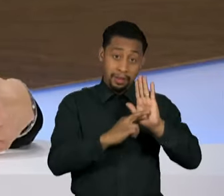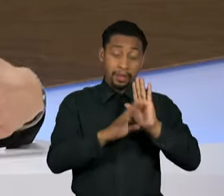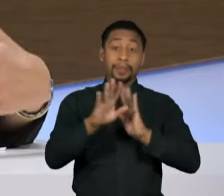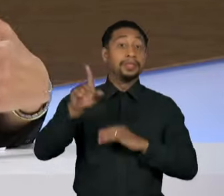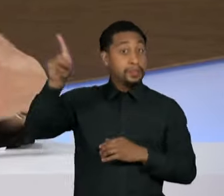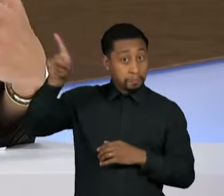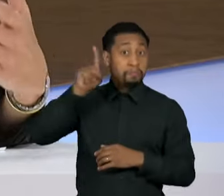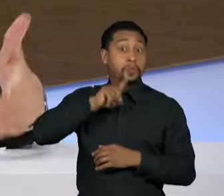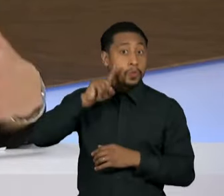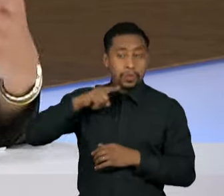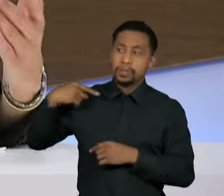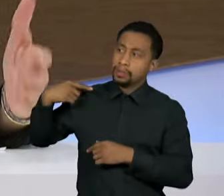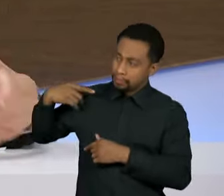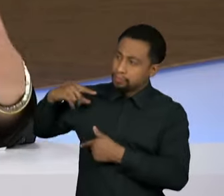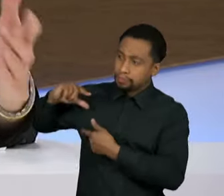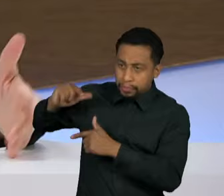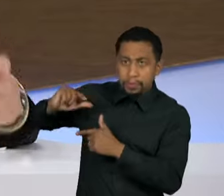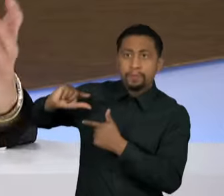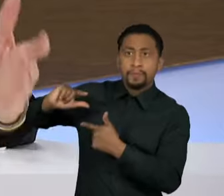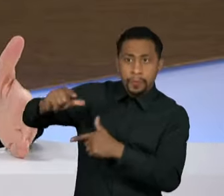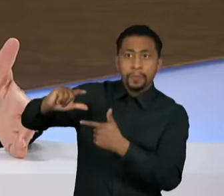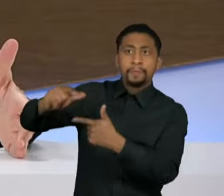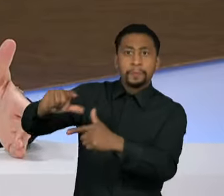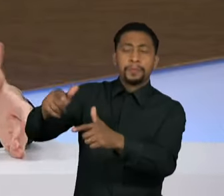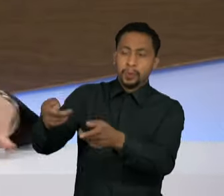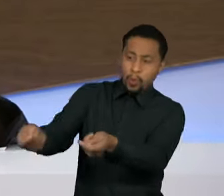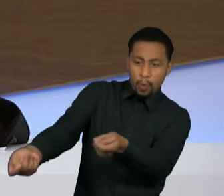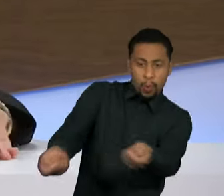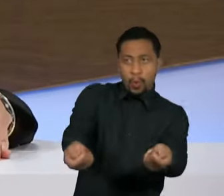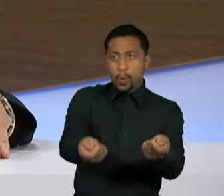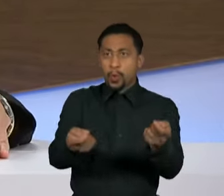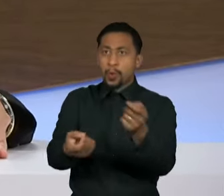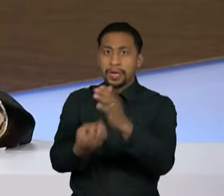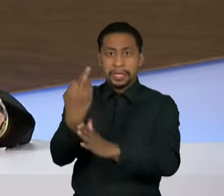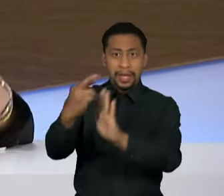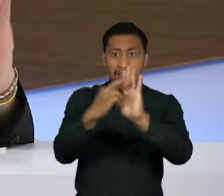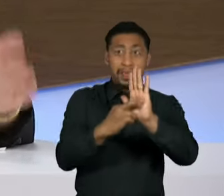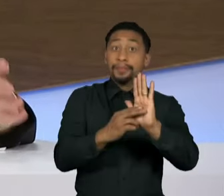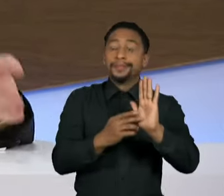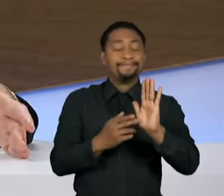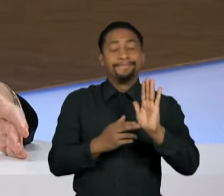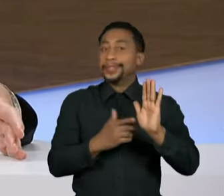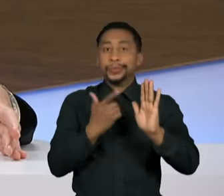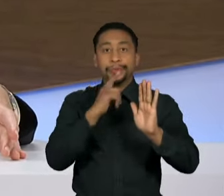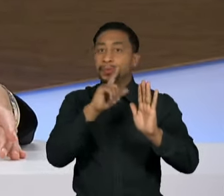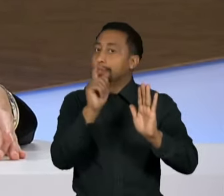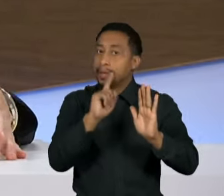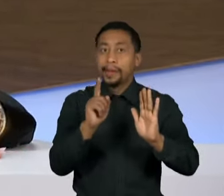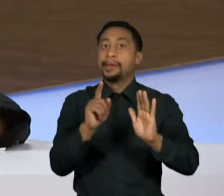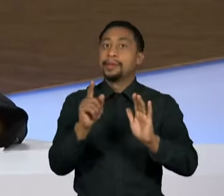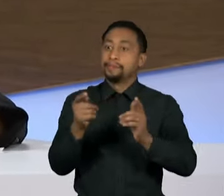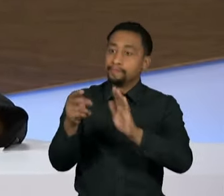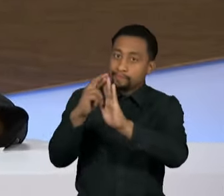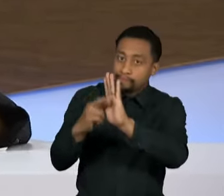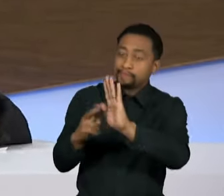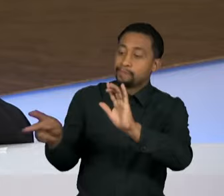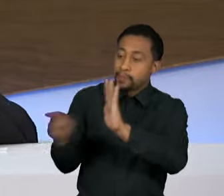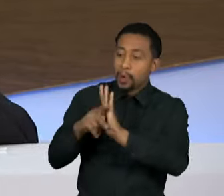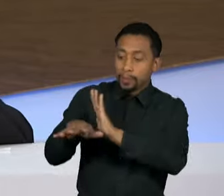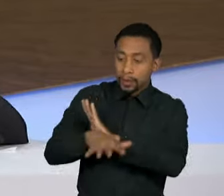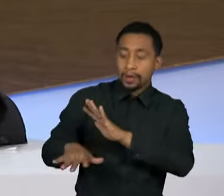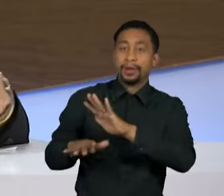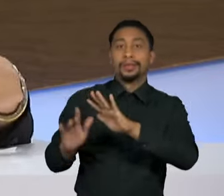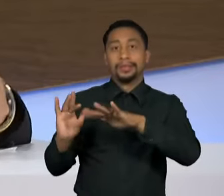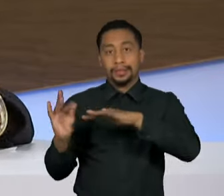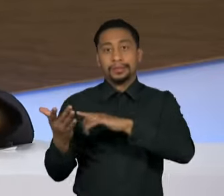tradição de se contrapor e regular cartéis e monopólios, parece não conseguir regular as empresas de tecnologia. Na sua